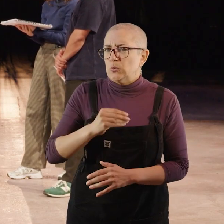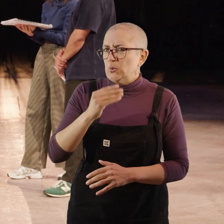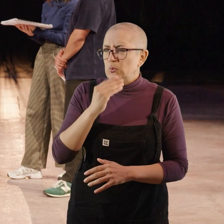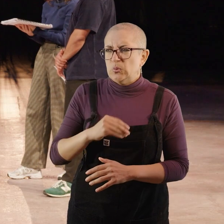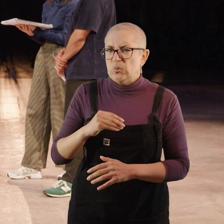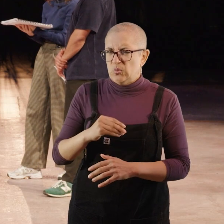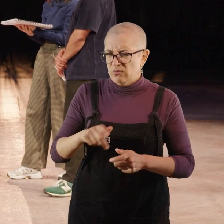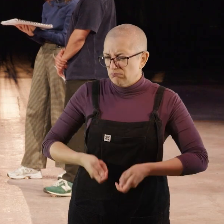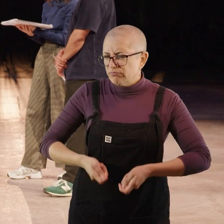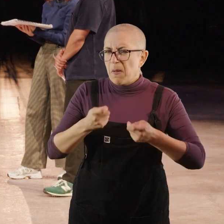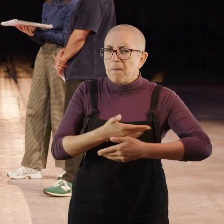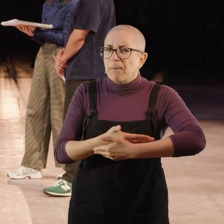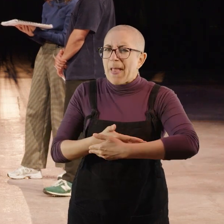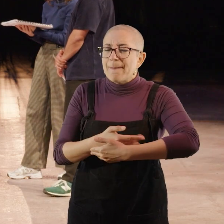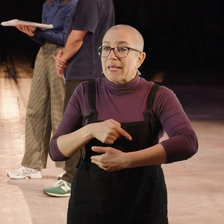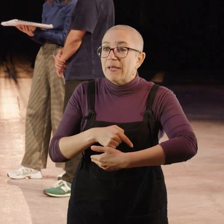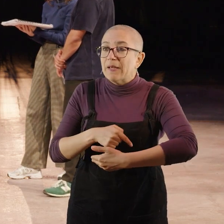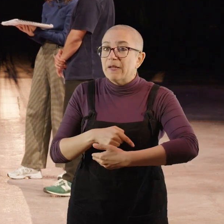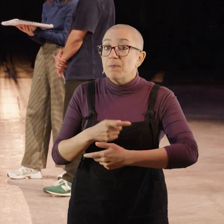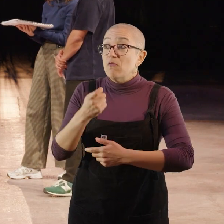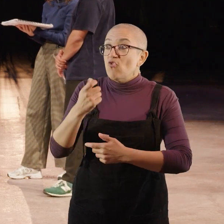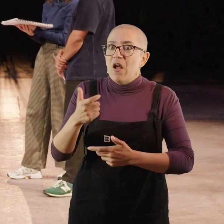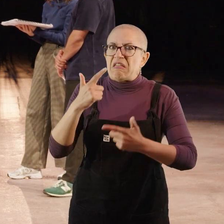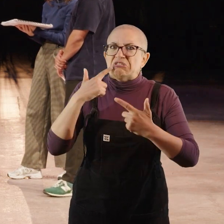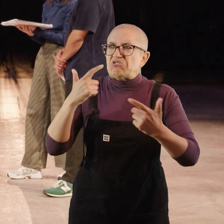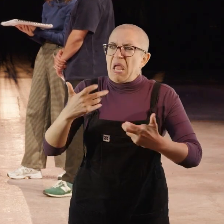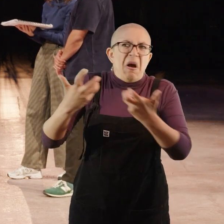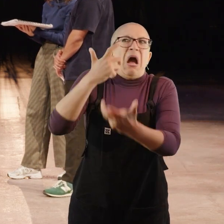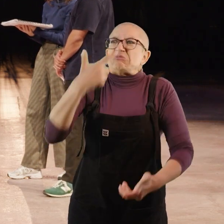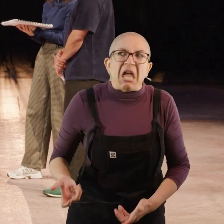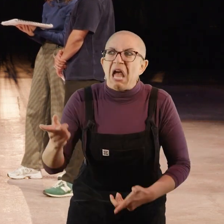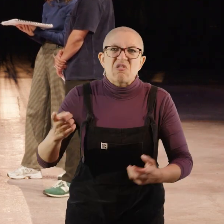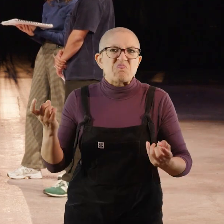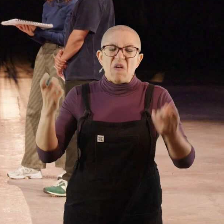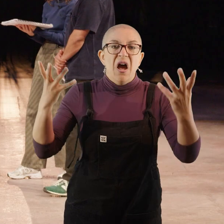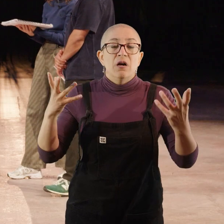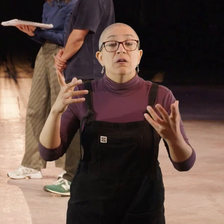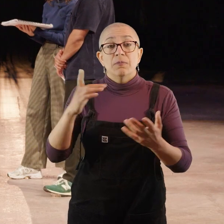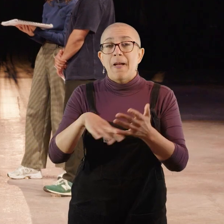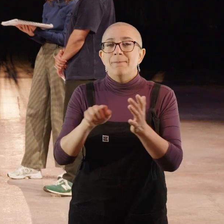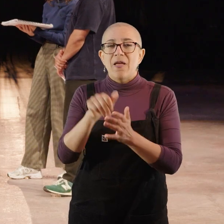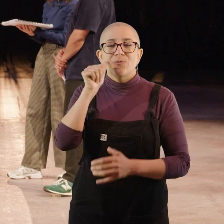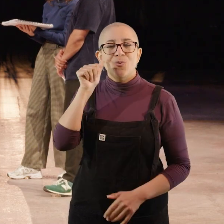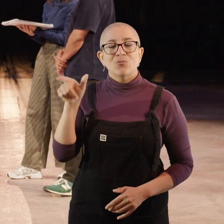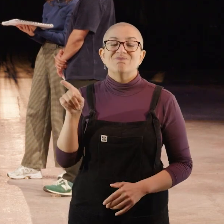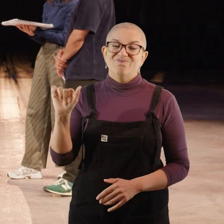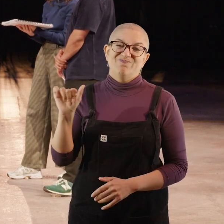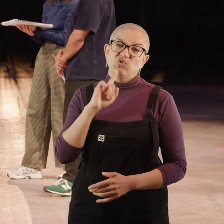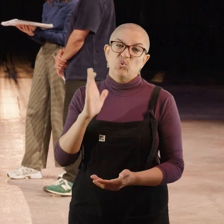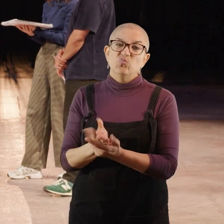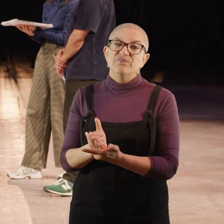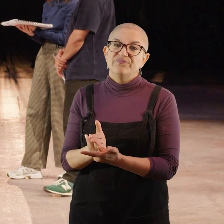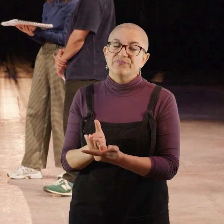than scream, "How dare you? What's wrong with you?" Macbeth knows there is some element of truth to that and responds